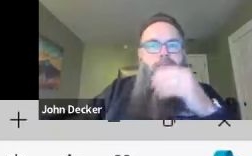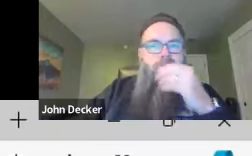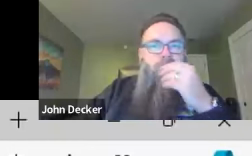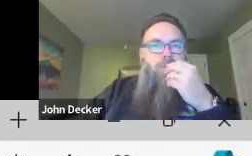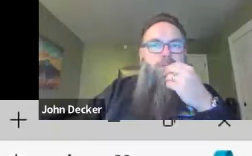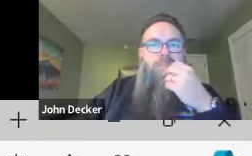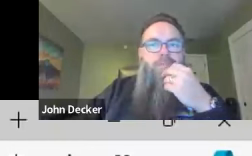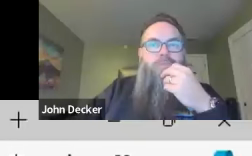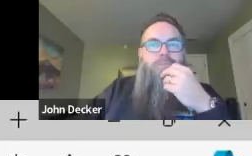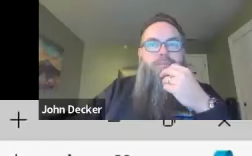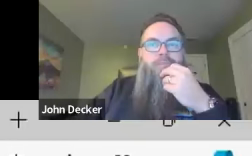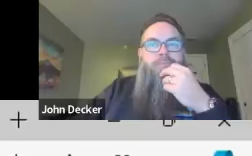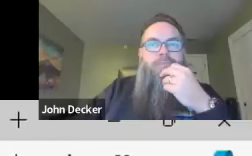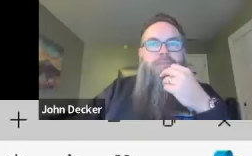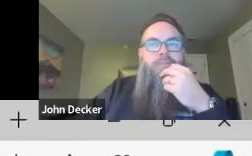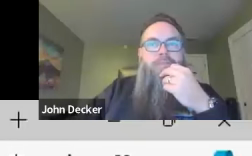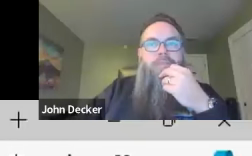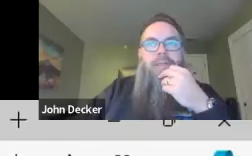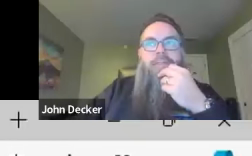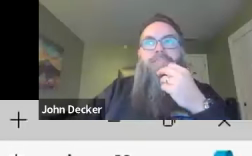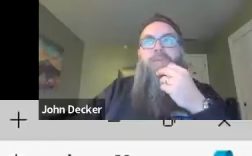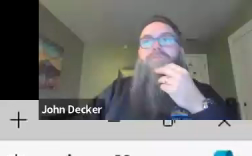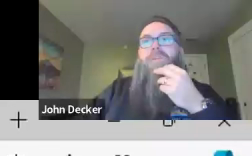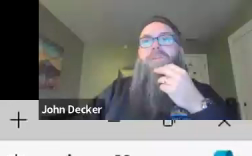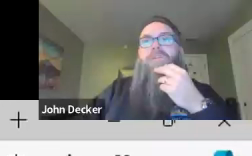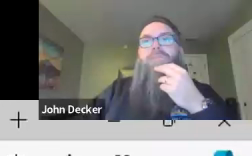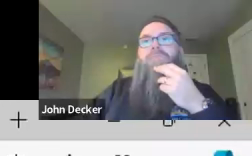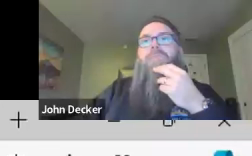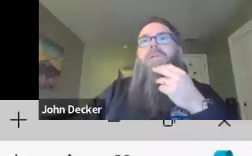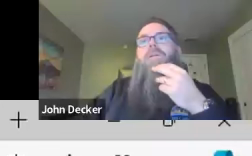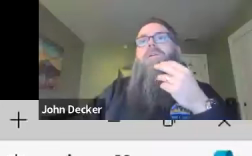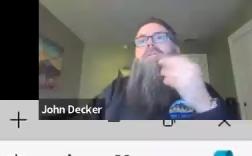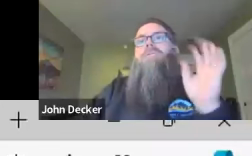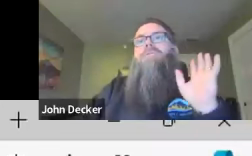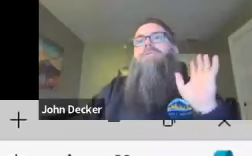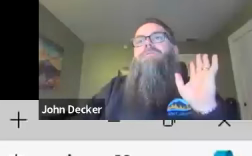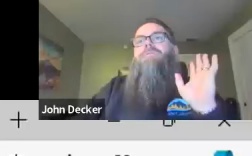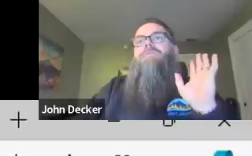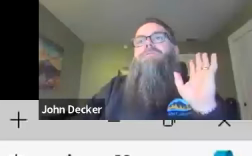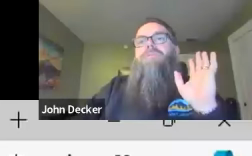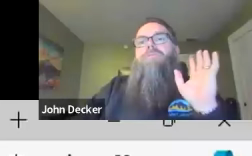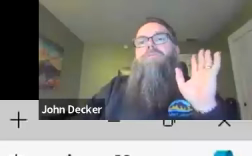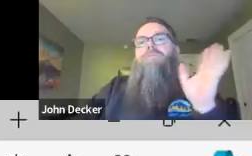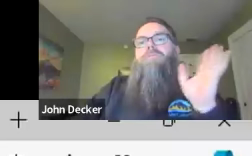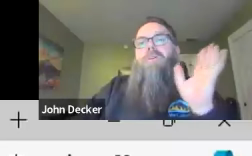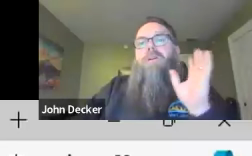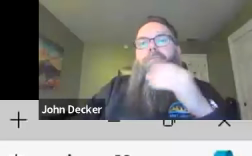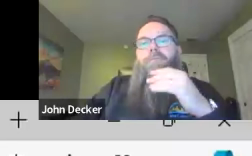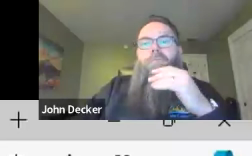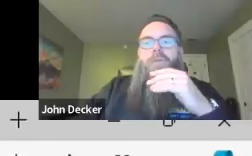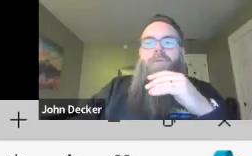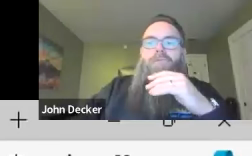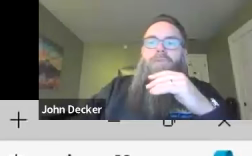the individual therapies, for example. So like these models right here. So for rate